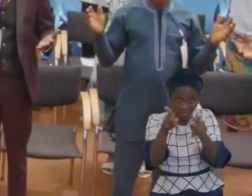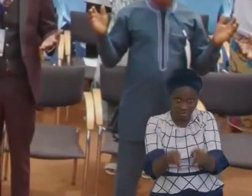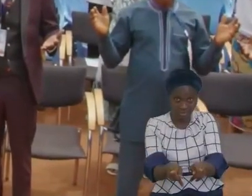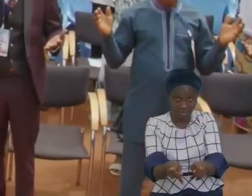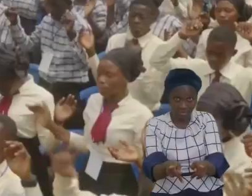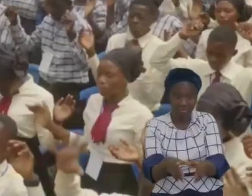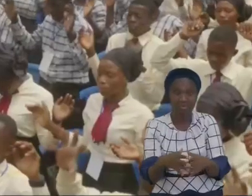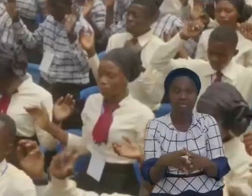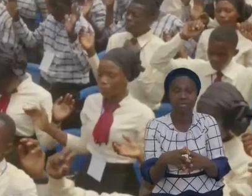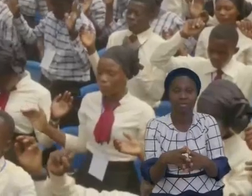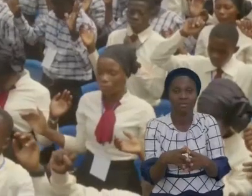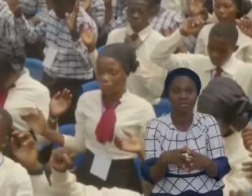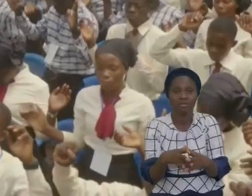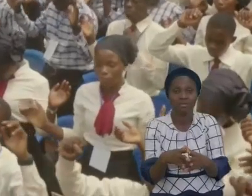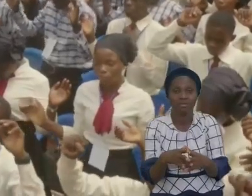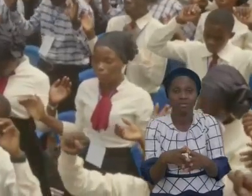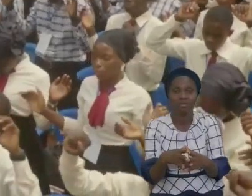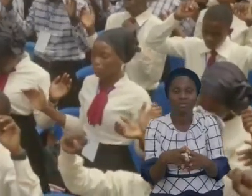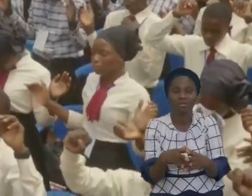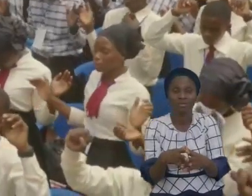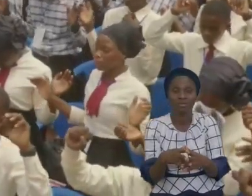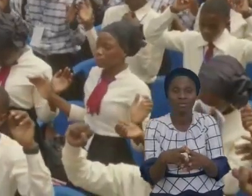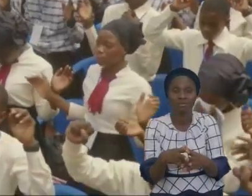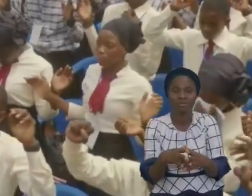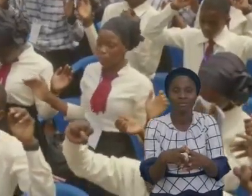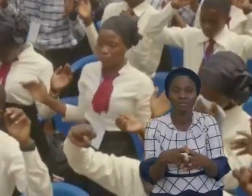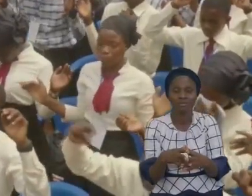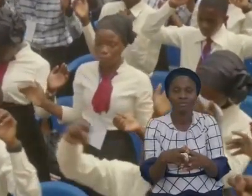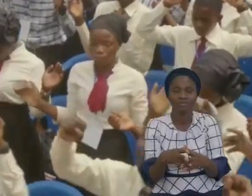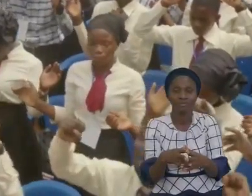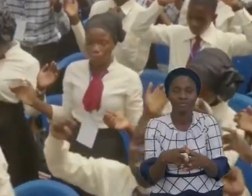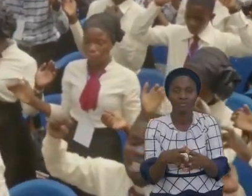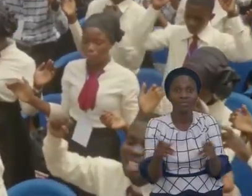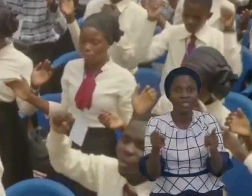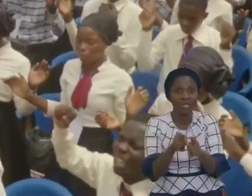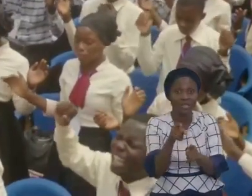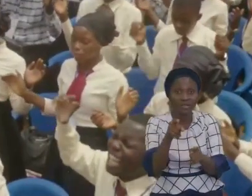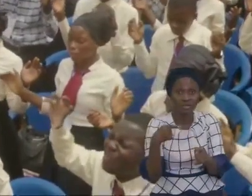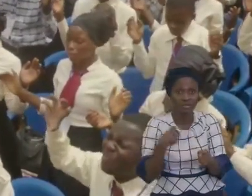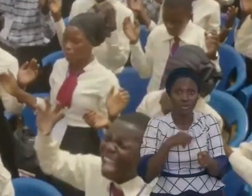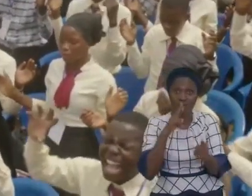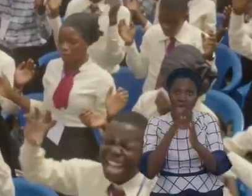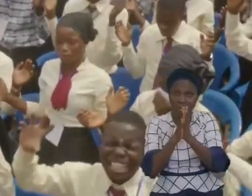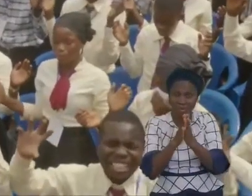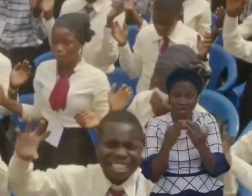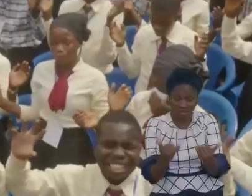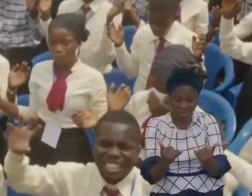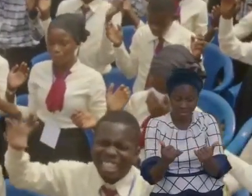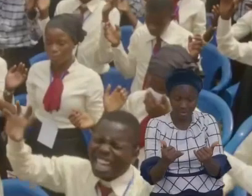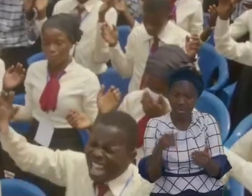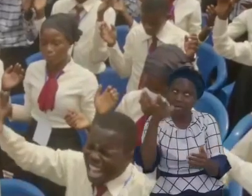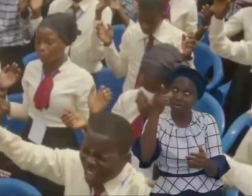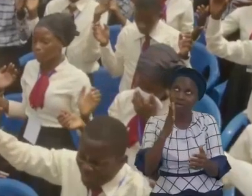As we pray now, God will answer our prayer.